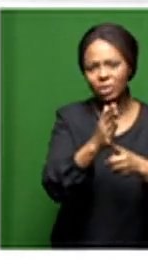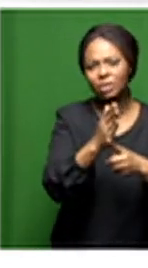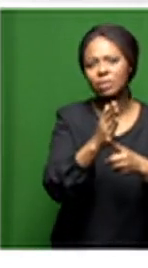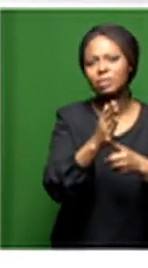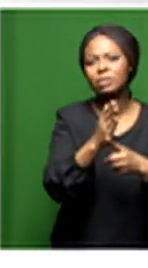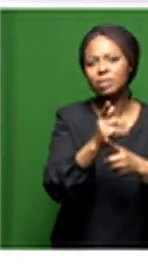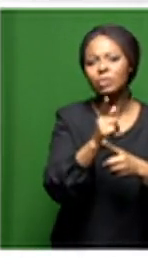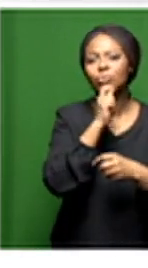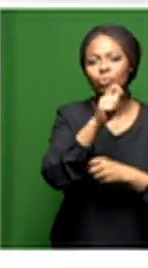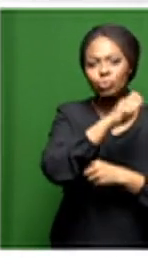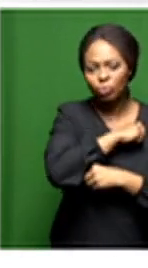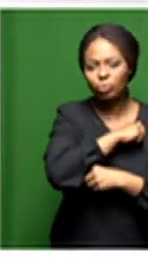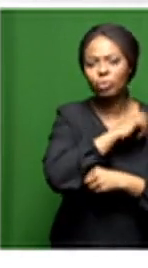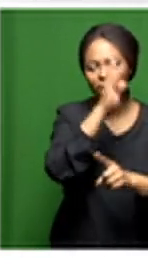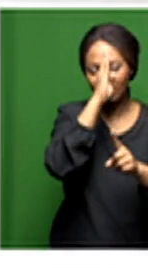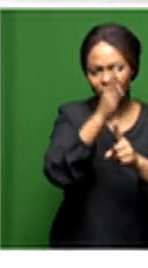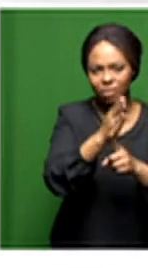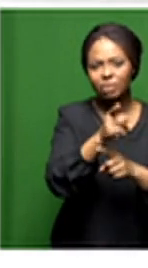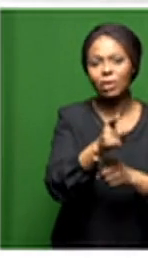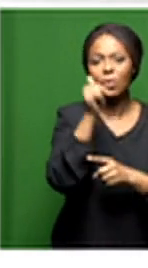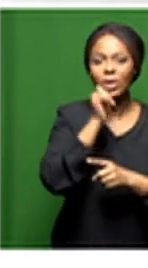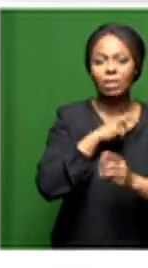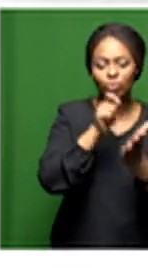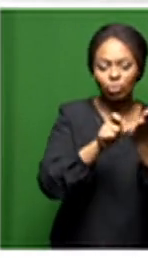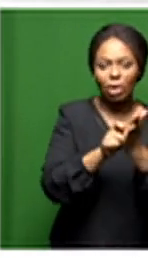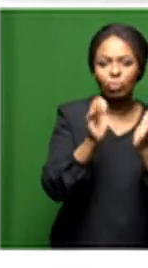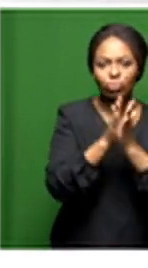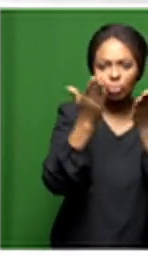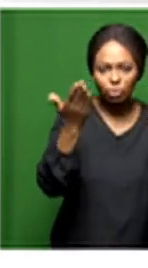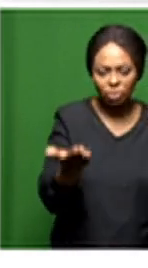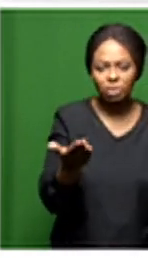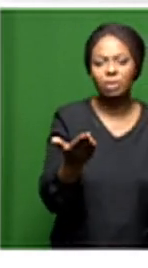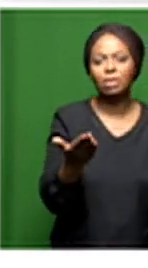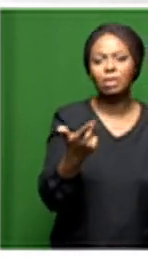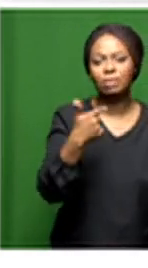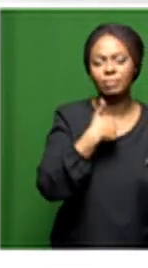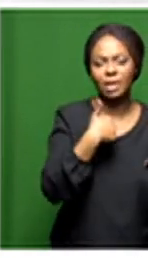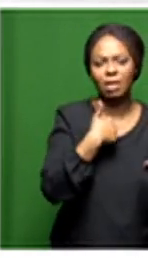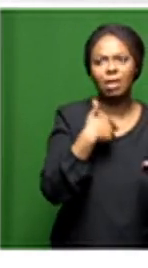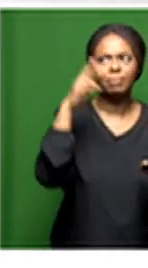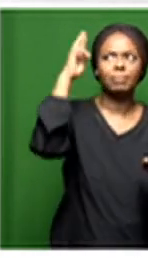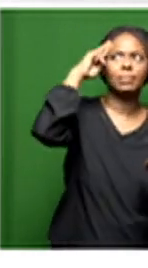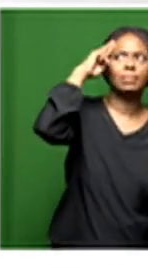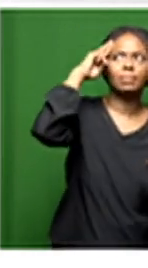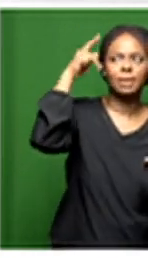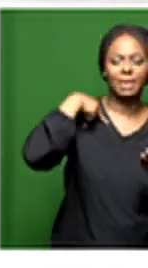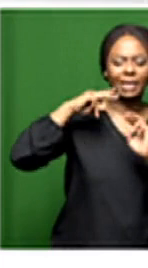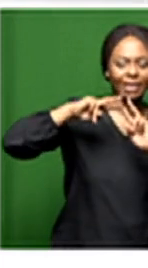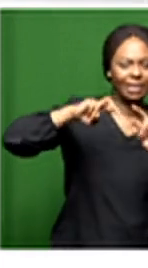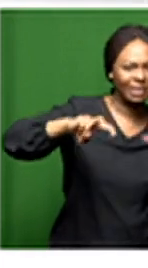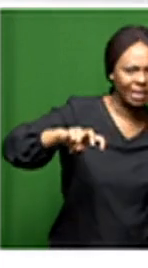why you should be authentic. And when I wrote this book, I remember when I was doing my research, I saw that there's